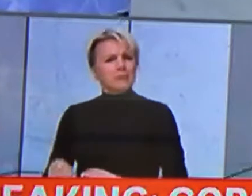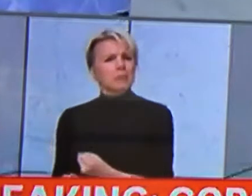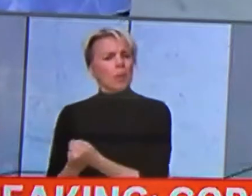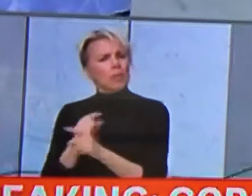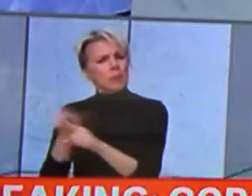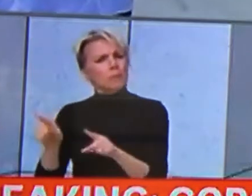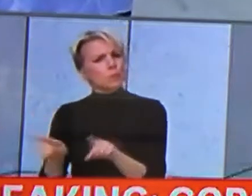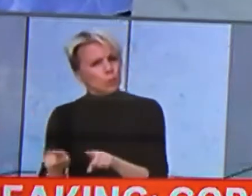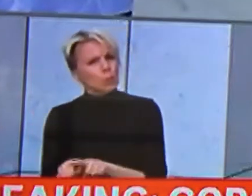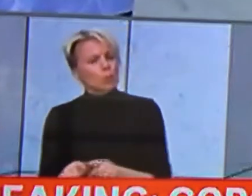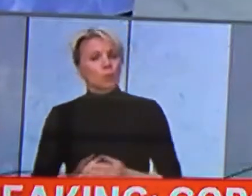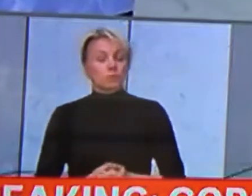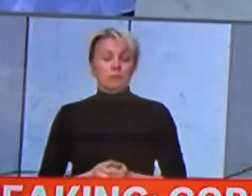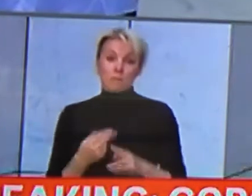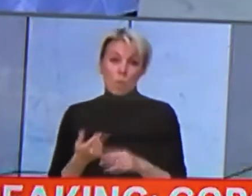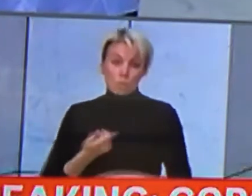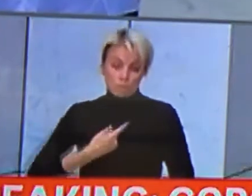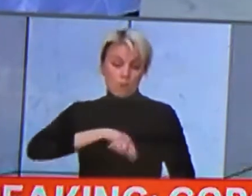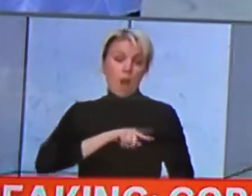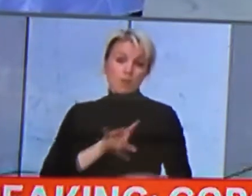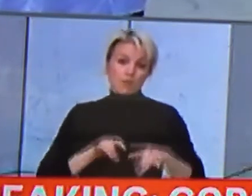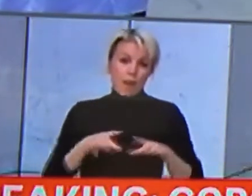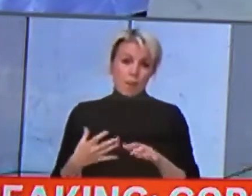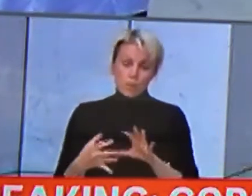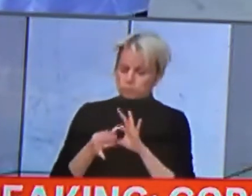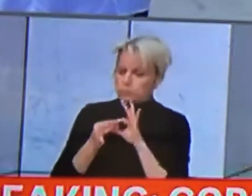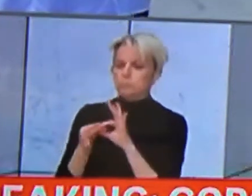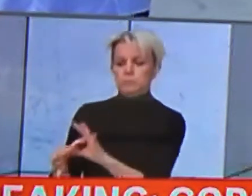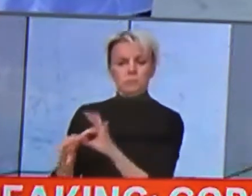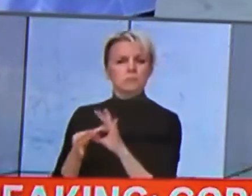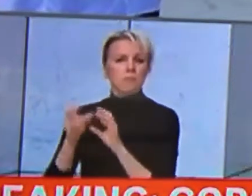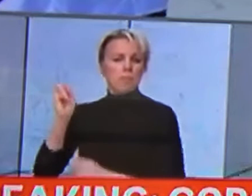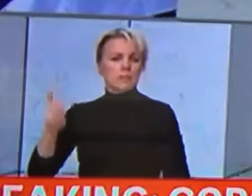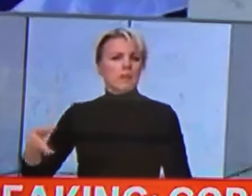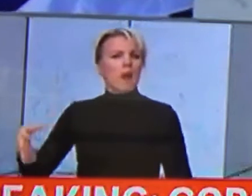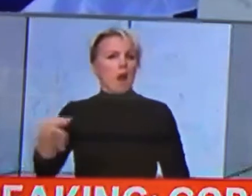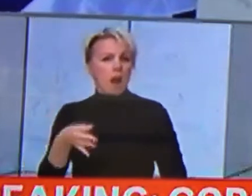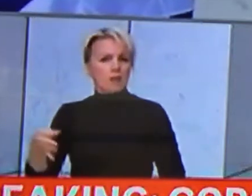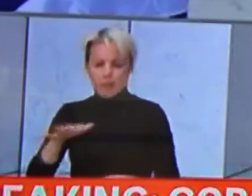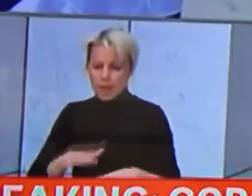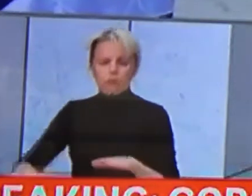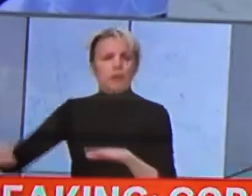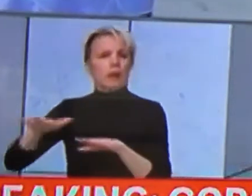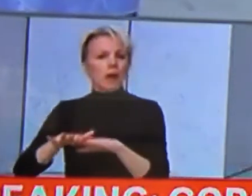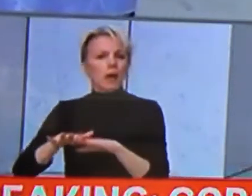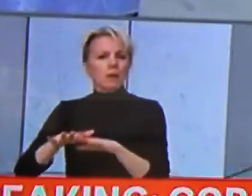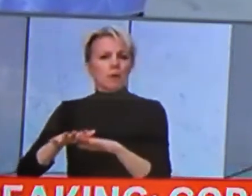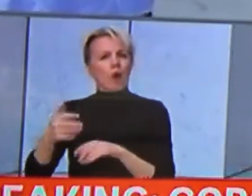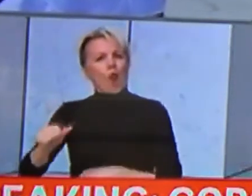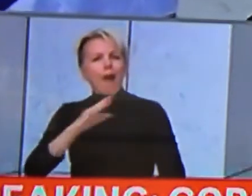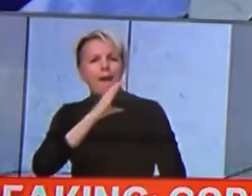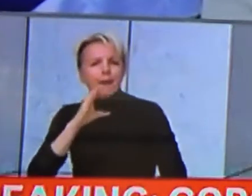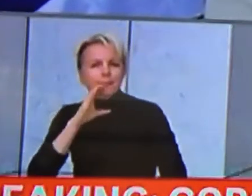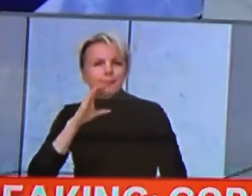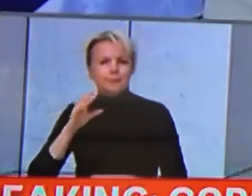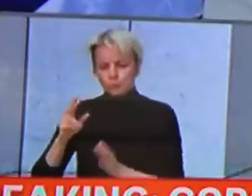that means our Pacific family, and I noted that we would be taking particular responsibility with our cousins across the ditch in New